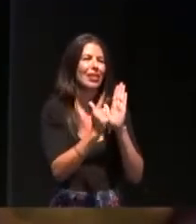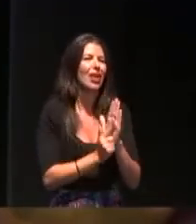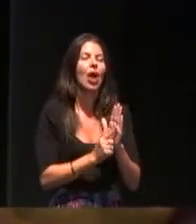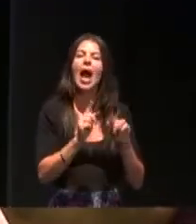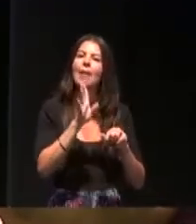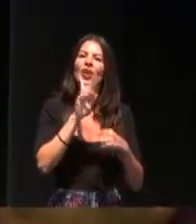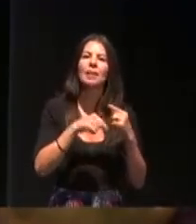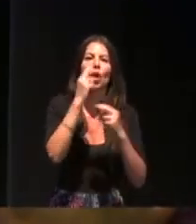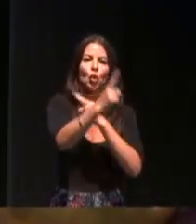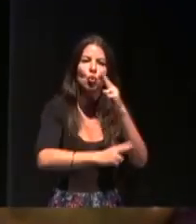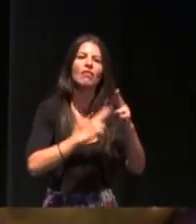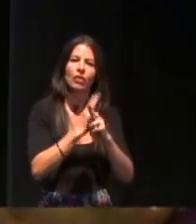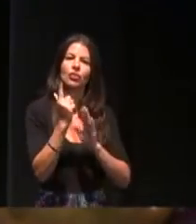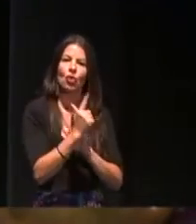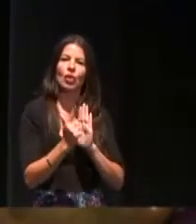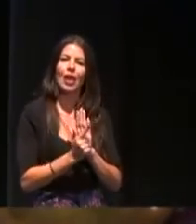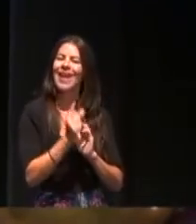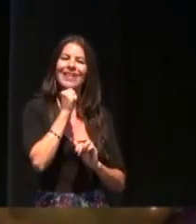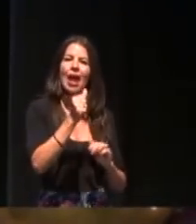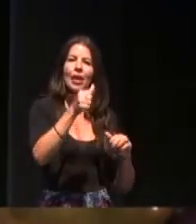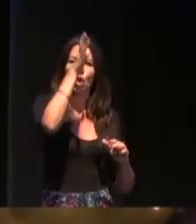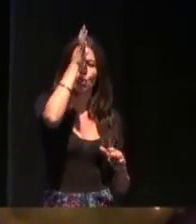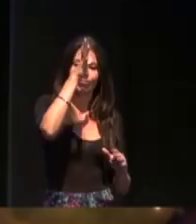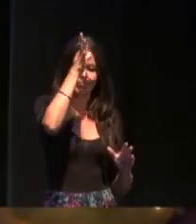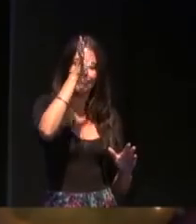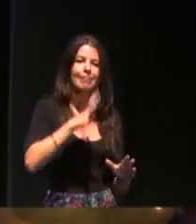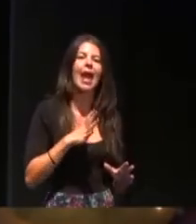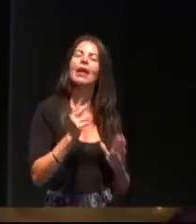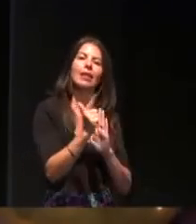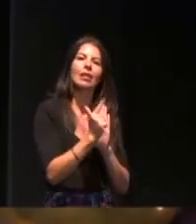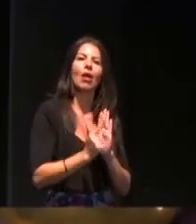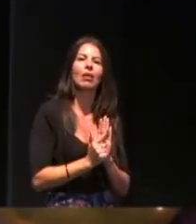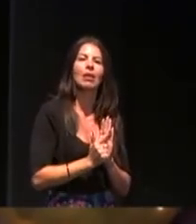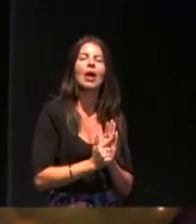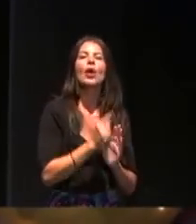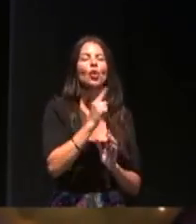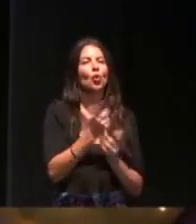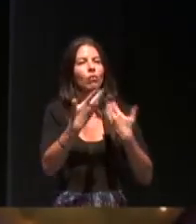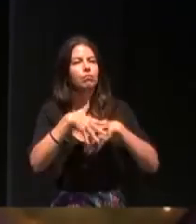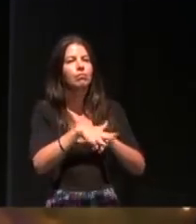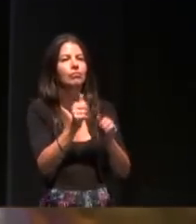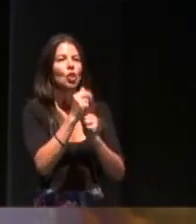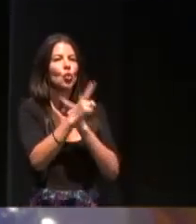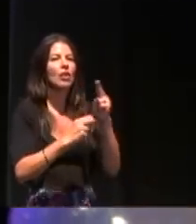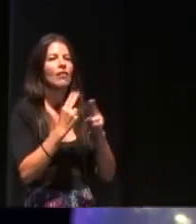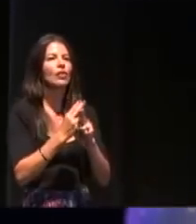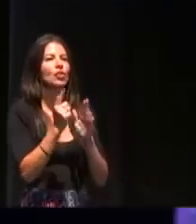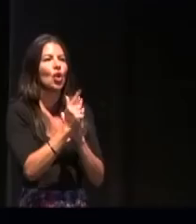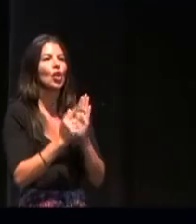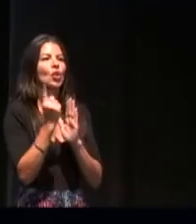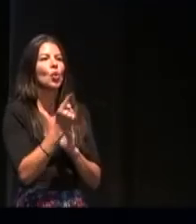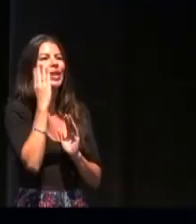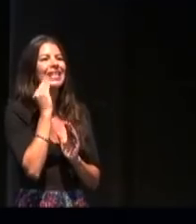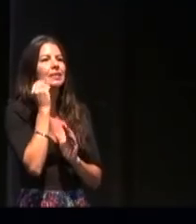about universal law. When you come into universal law, you will only speak that which you wish to experience. And sometimes